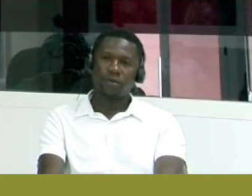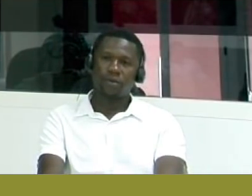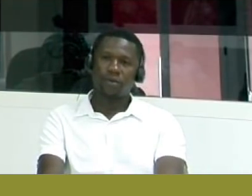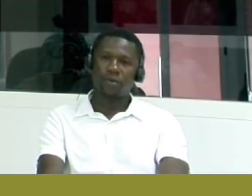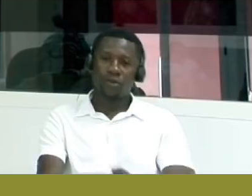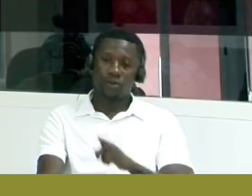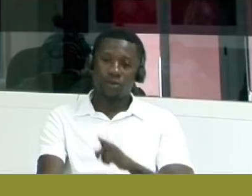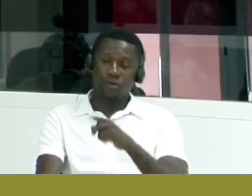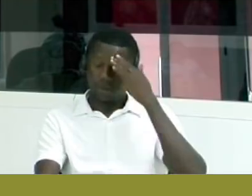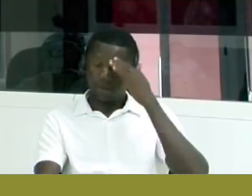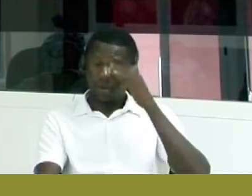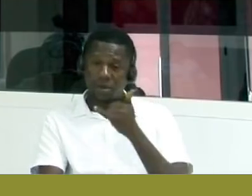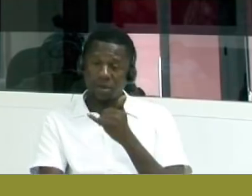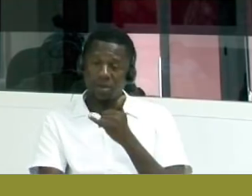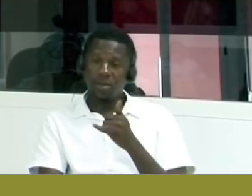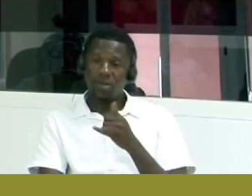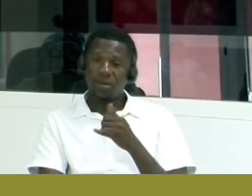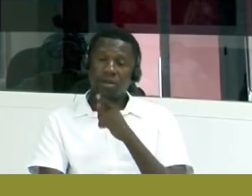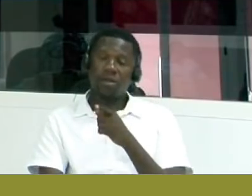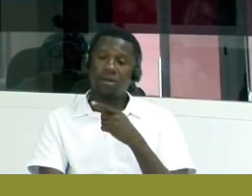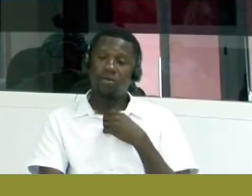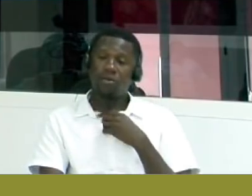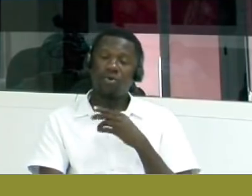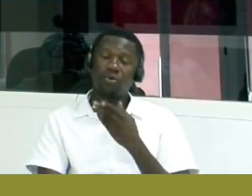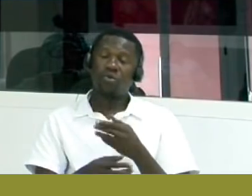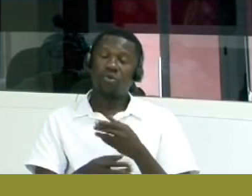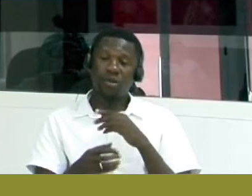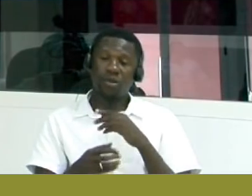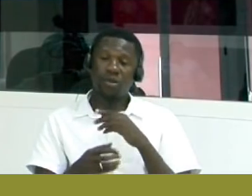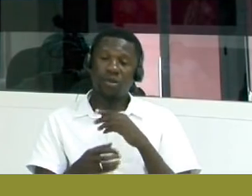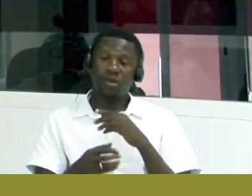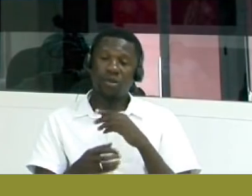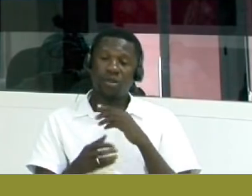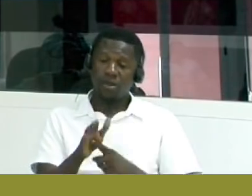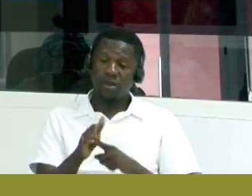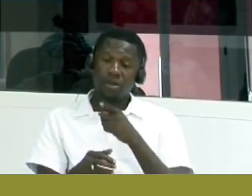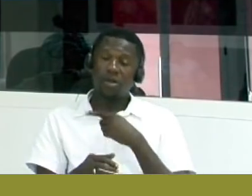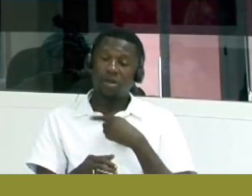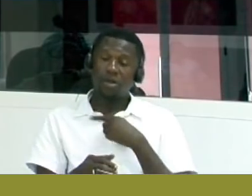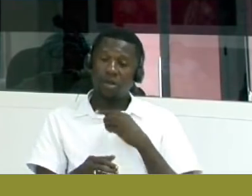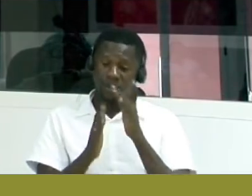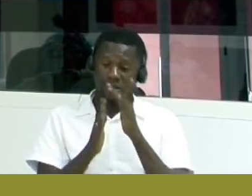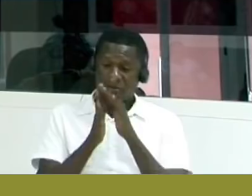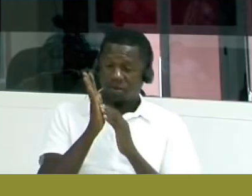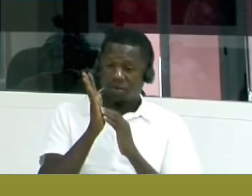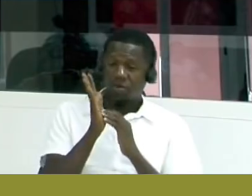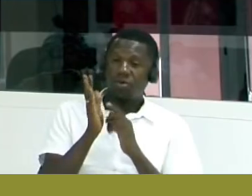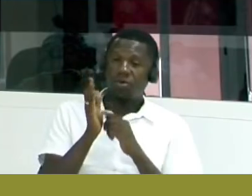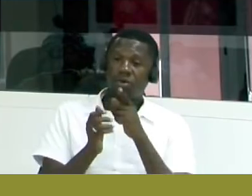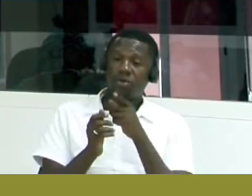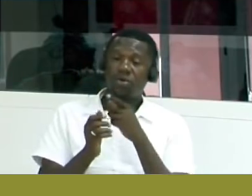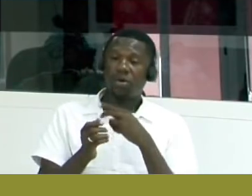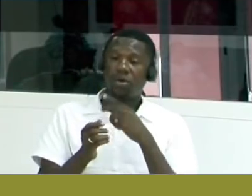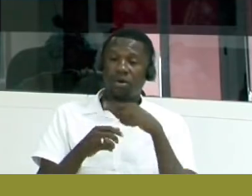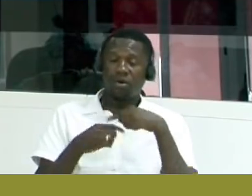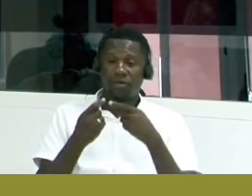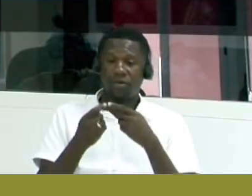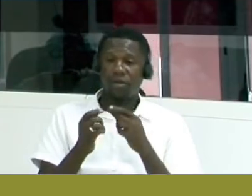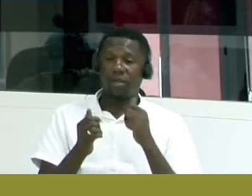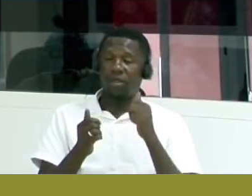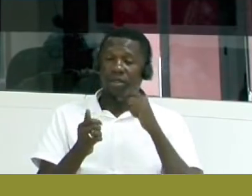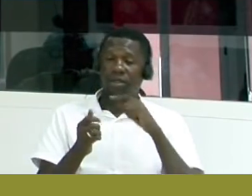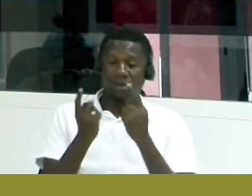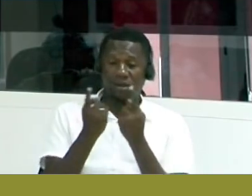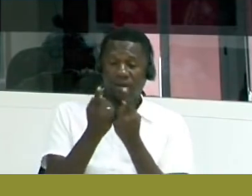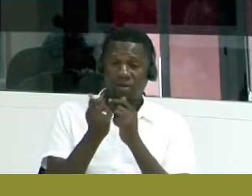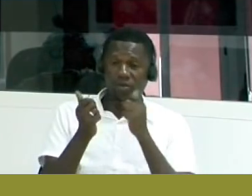Do you agree that it was to be expected that an audit would be done of the ammunition that was